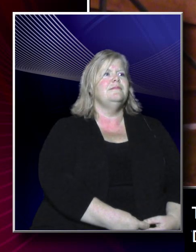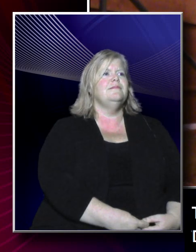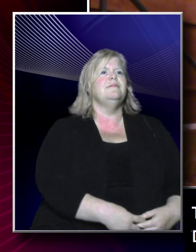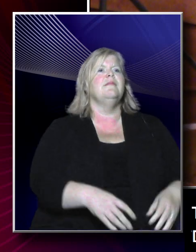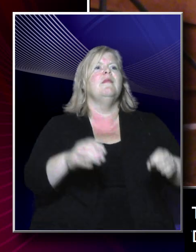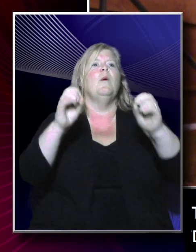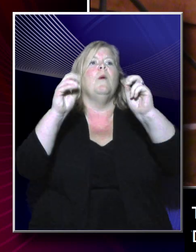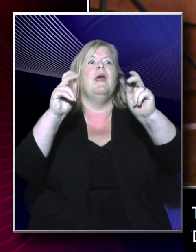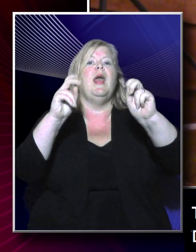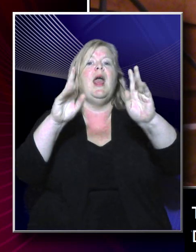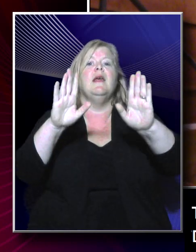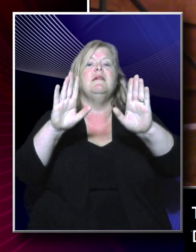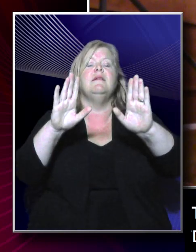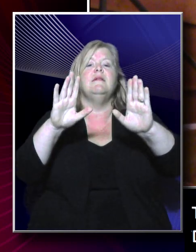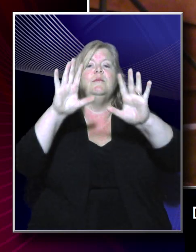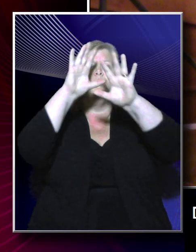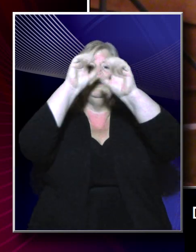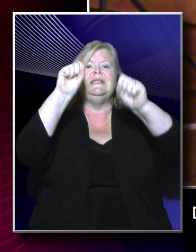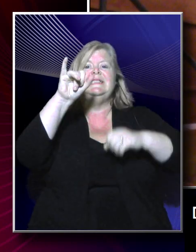Okay, thank you very much.